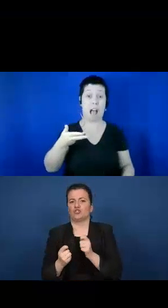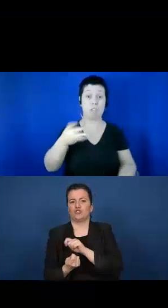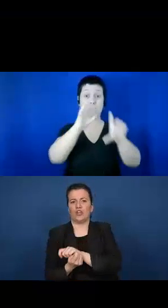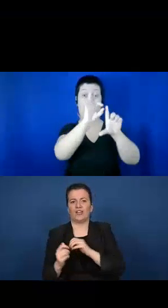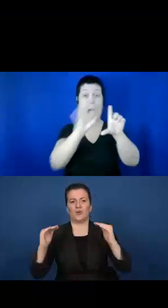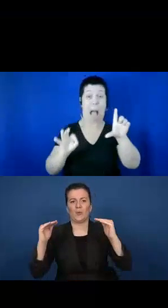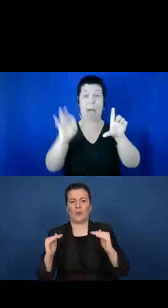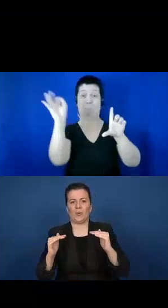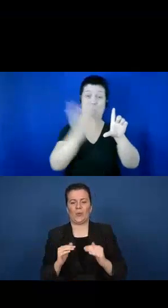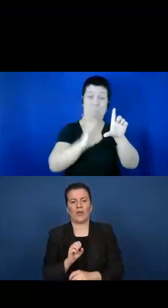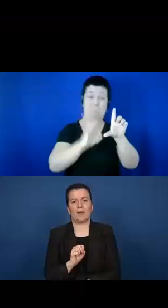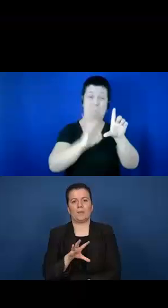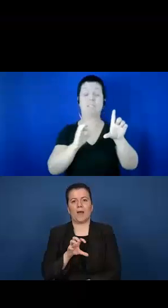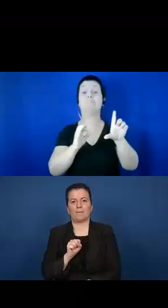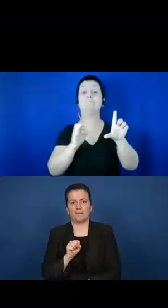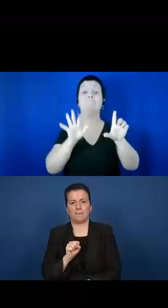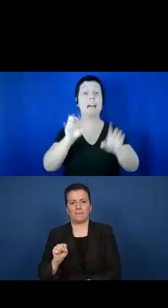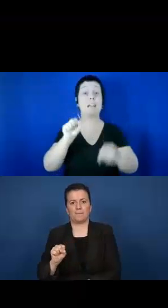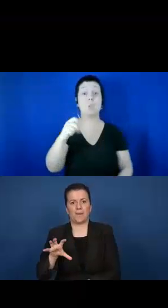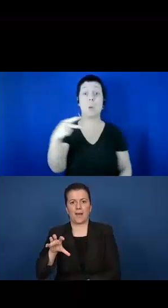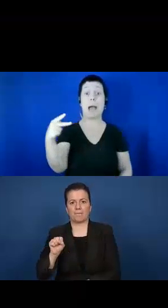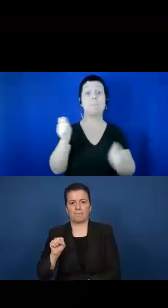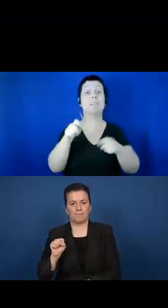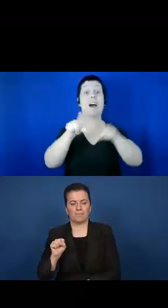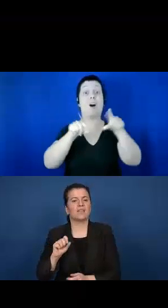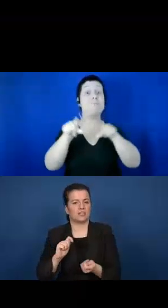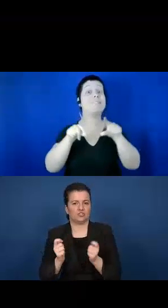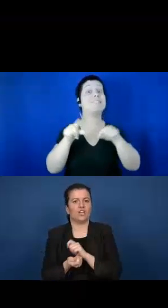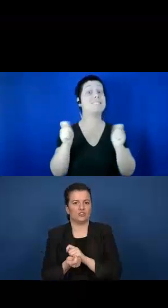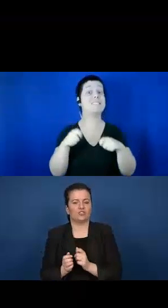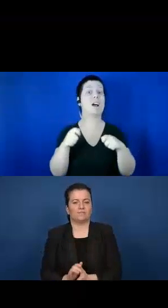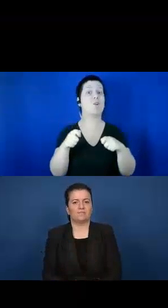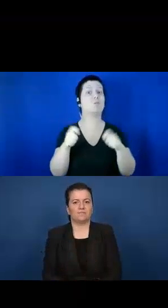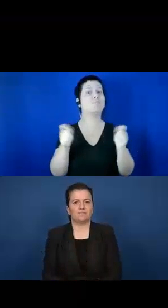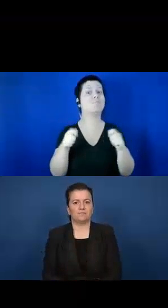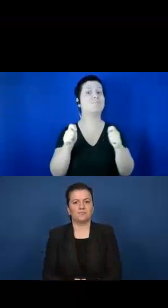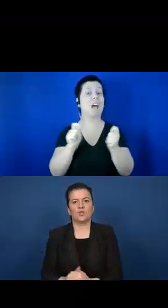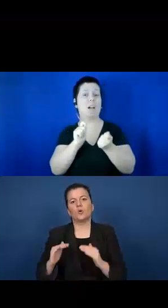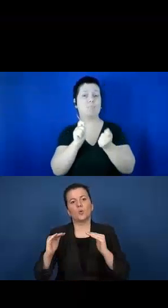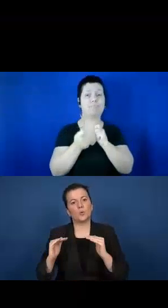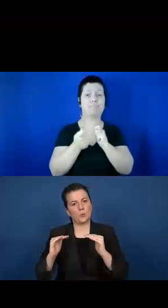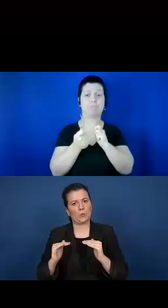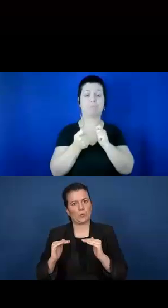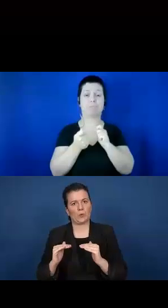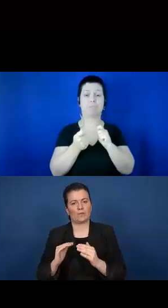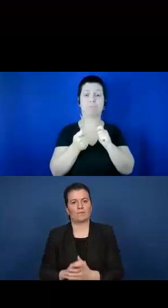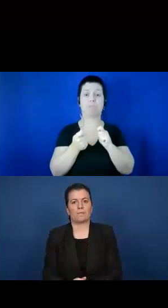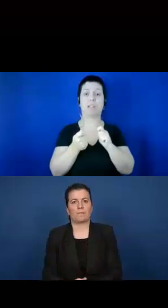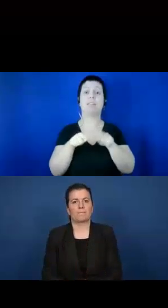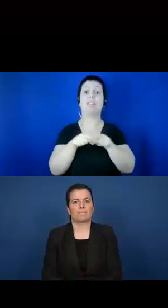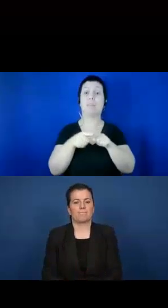can have different options to simply customize the shape and the flow